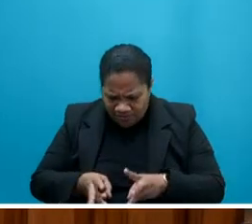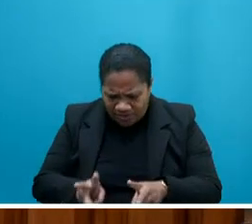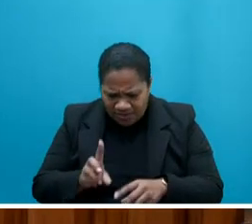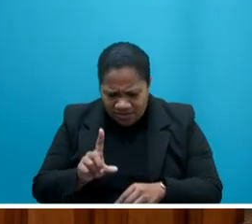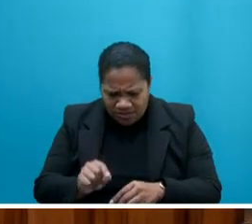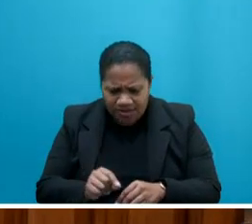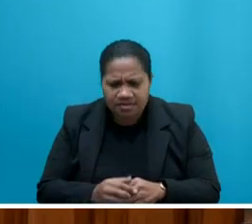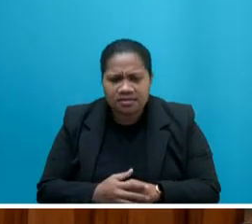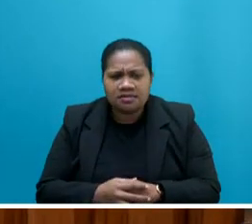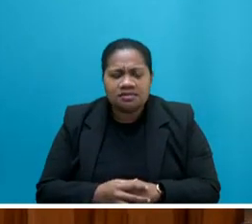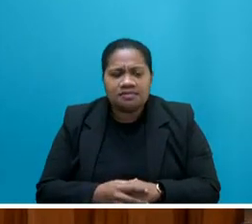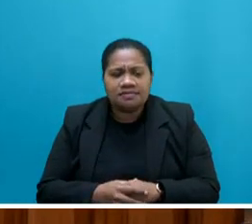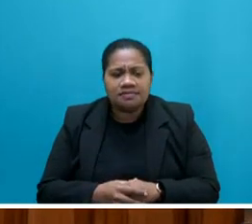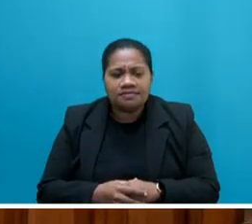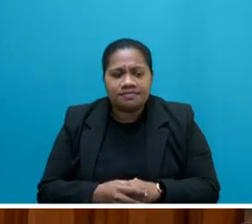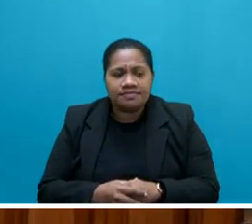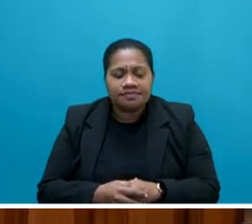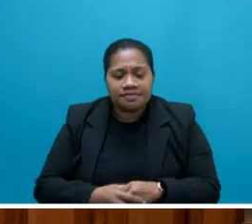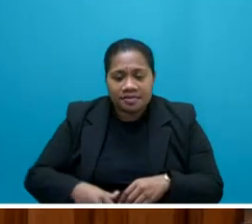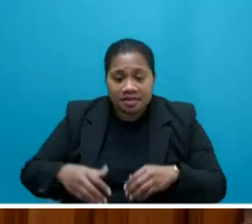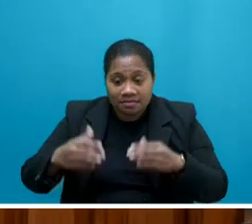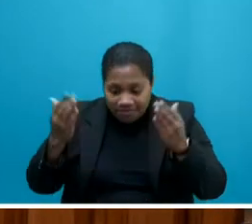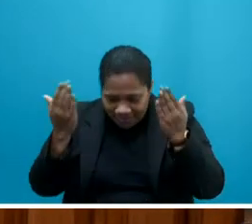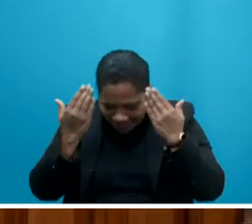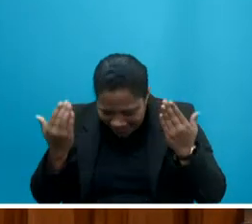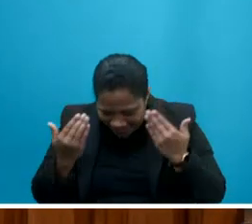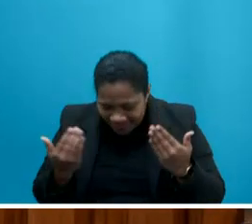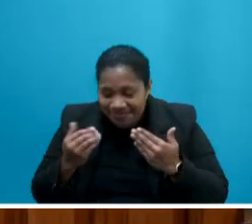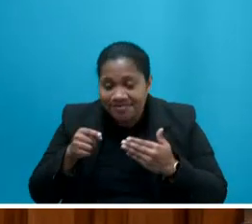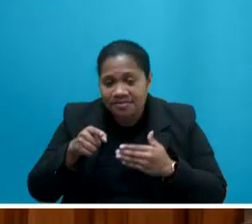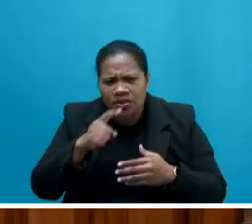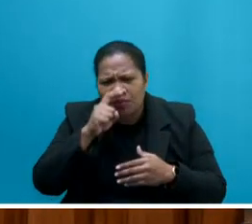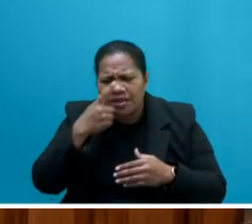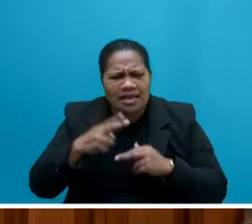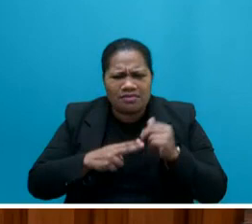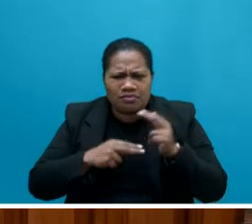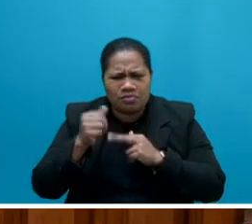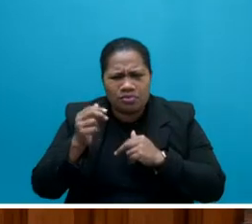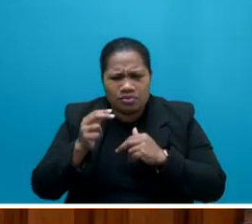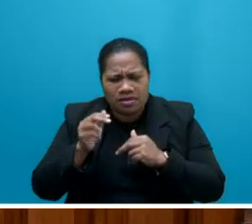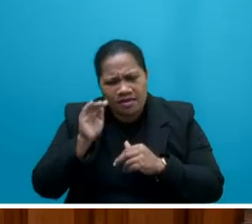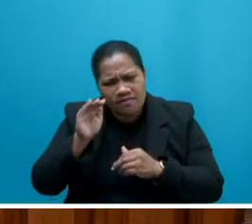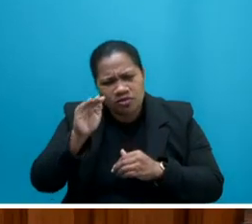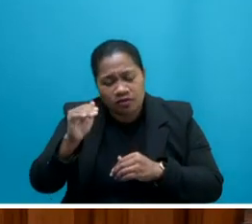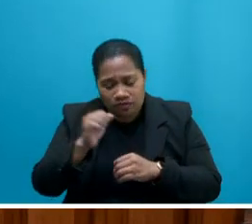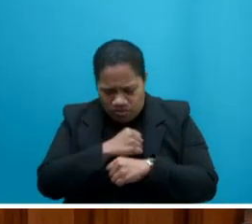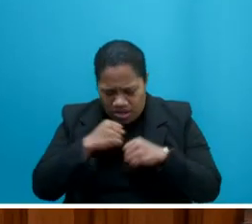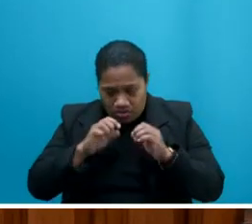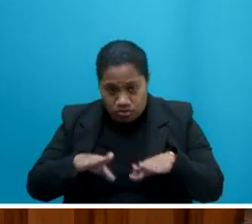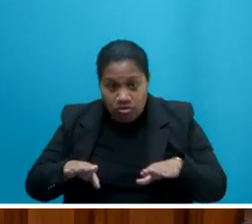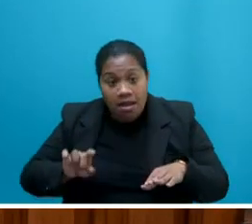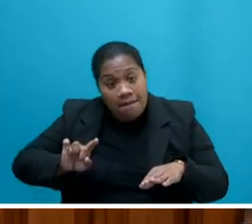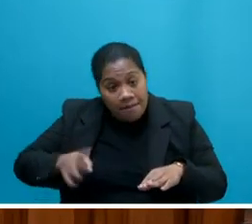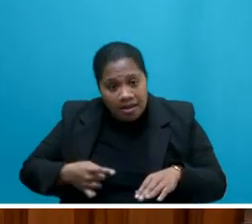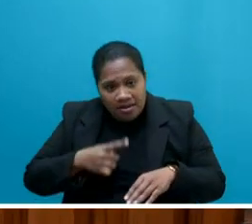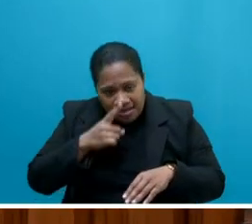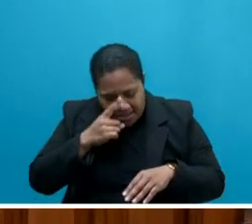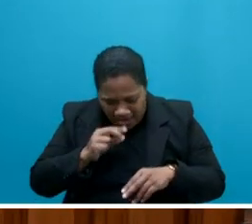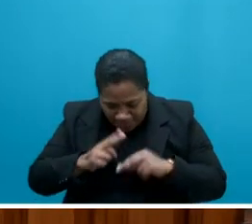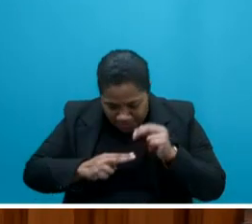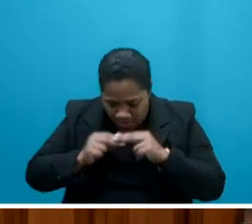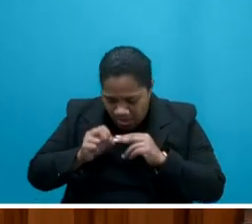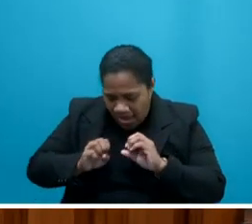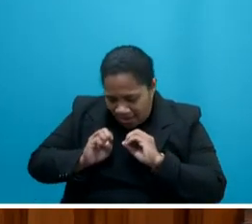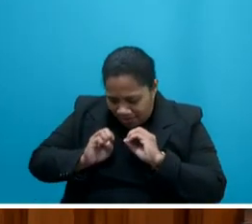layer. Mr. Speaker, sir, we cannot always build the future for our children, but we can build and nurture our children for the